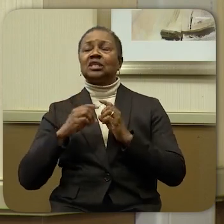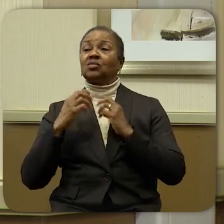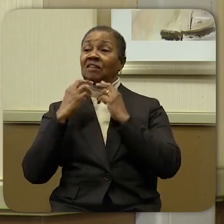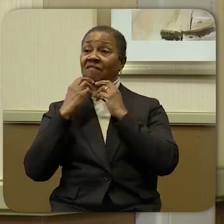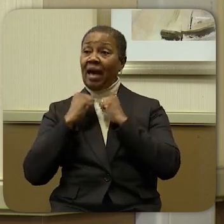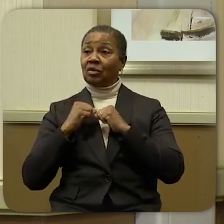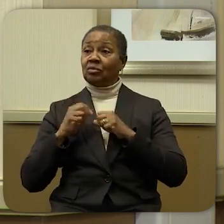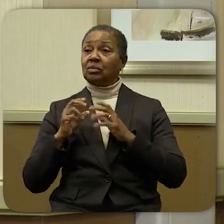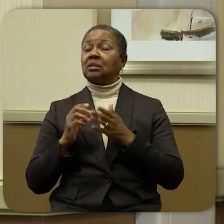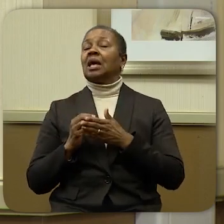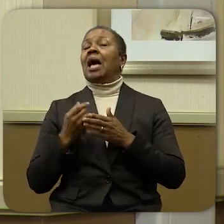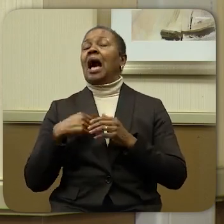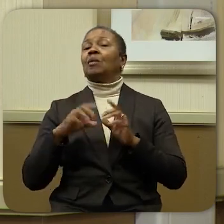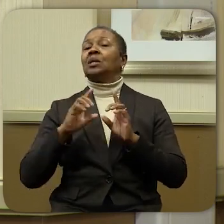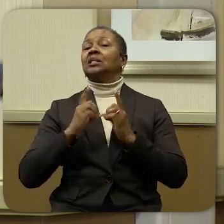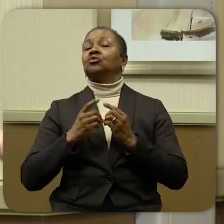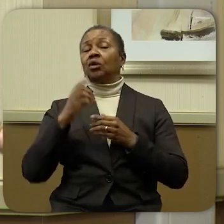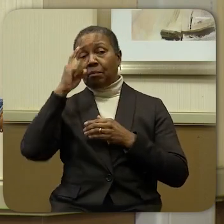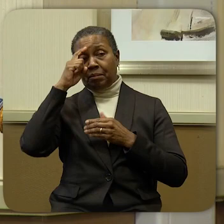believes that all people